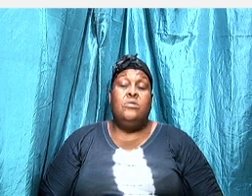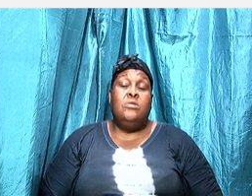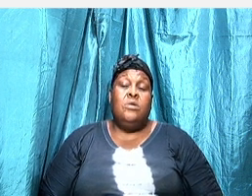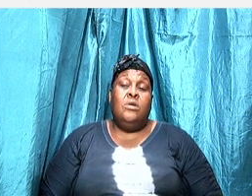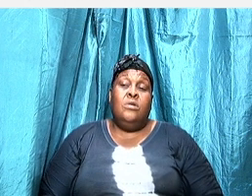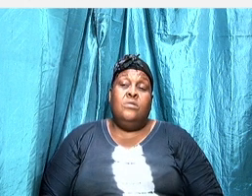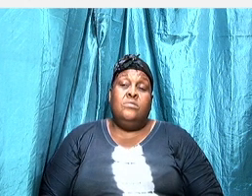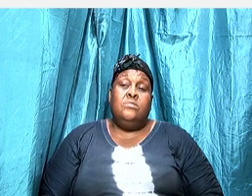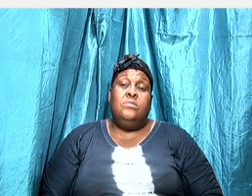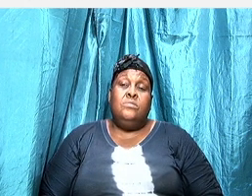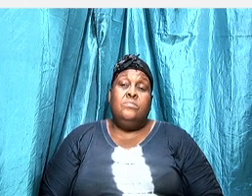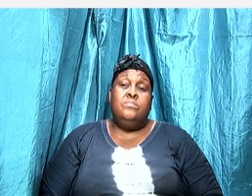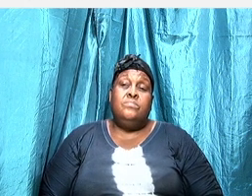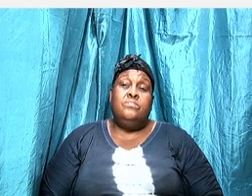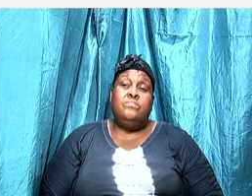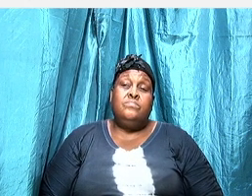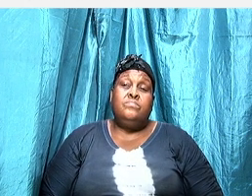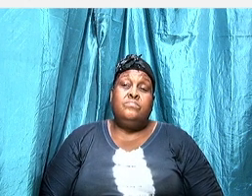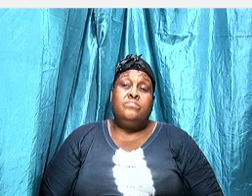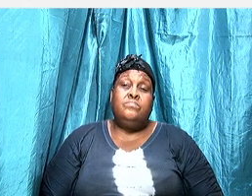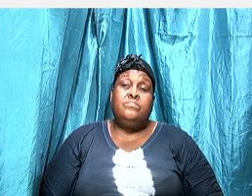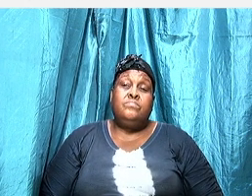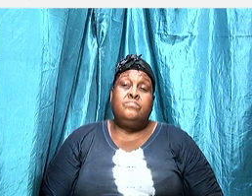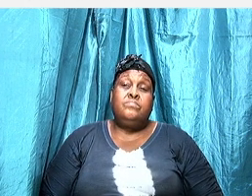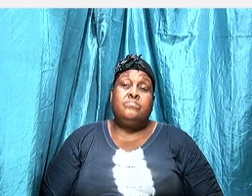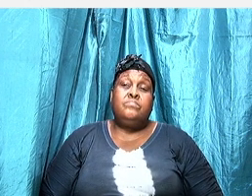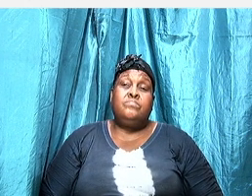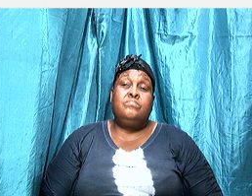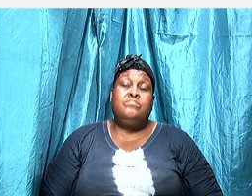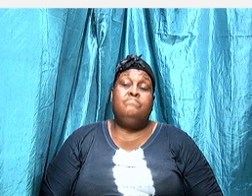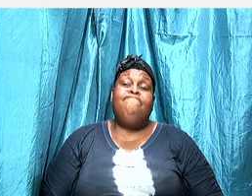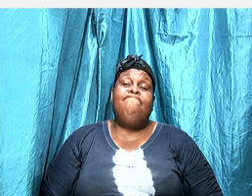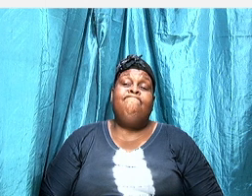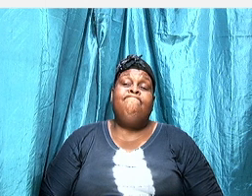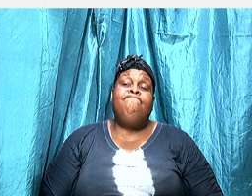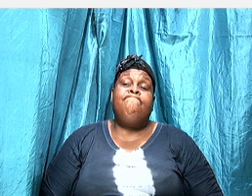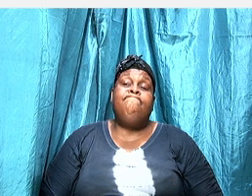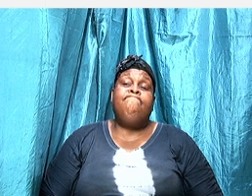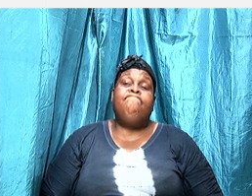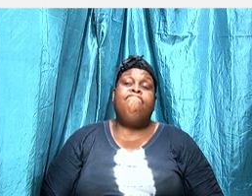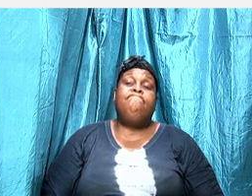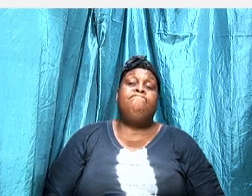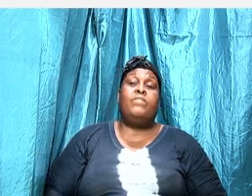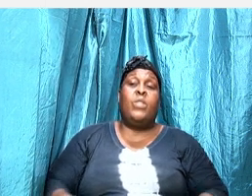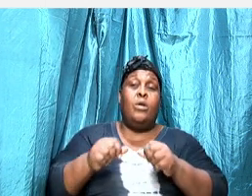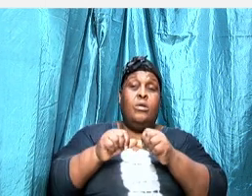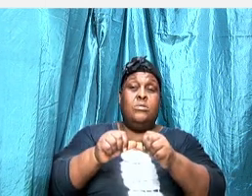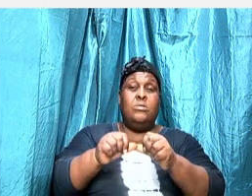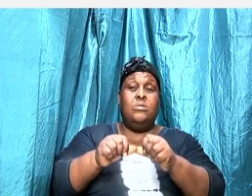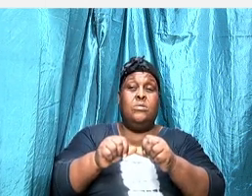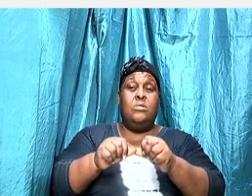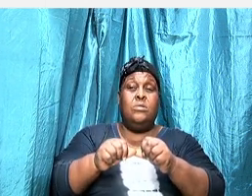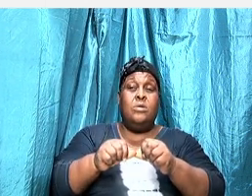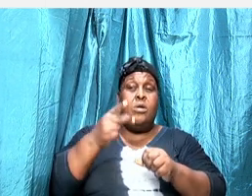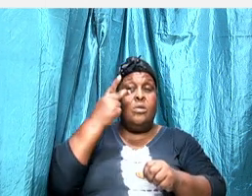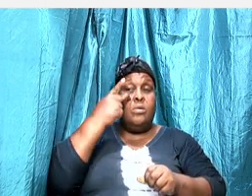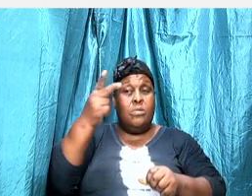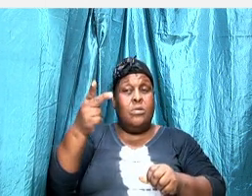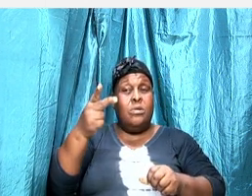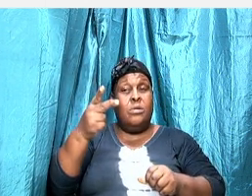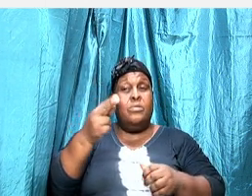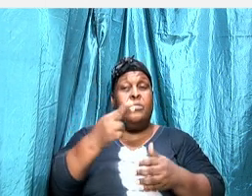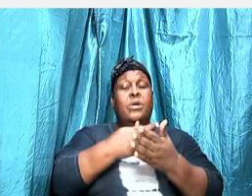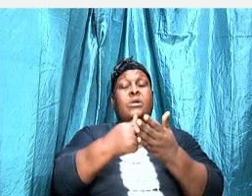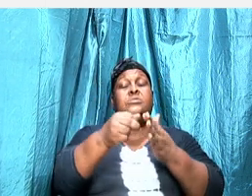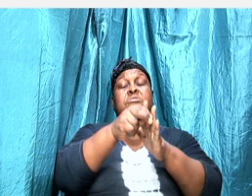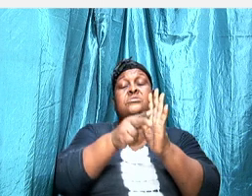law. Next slide, please. So as I said, we are continuing looking at righteousness received by